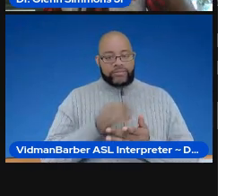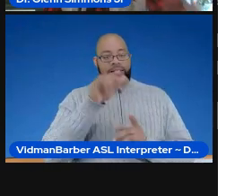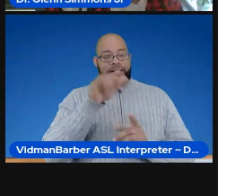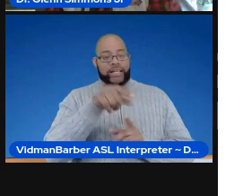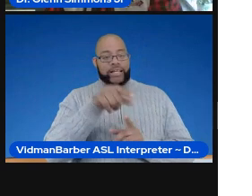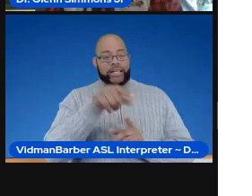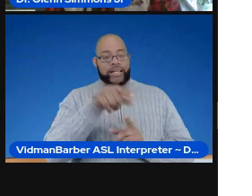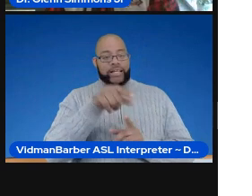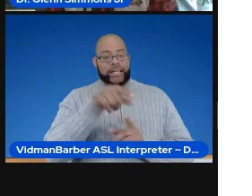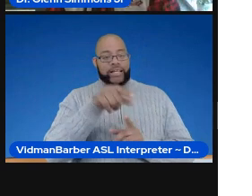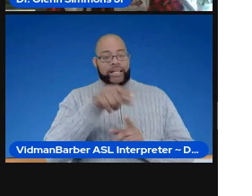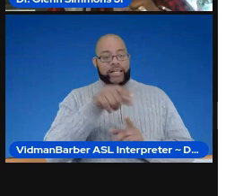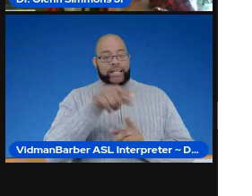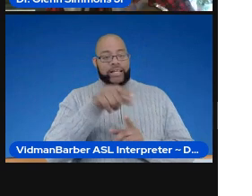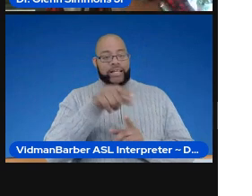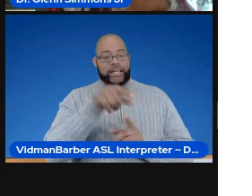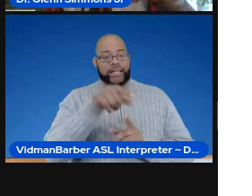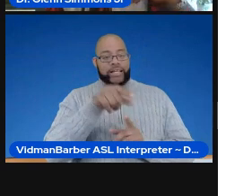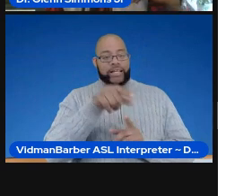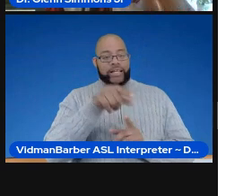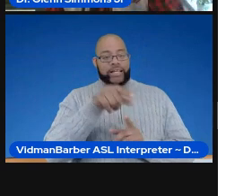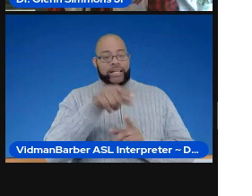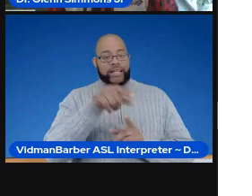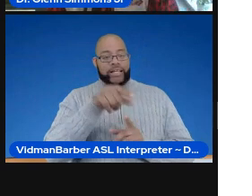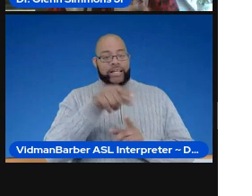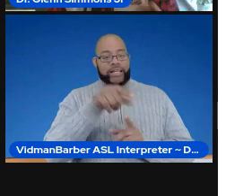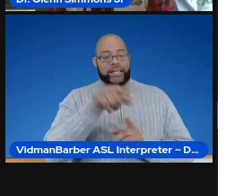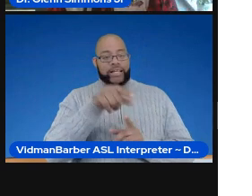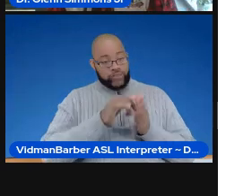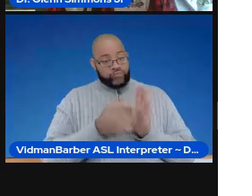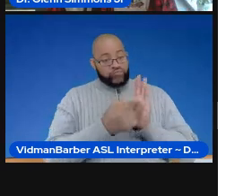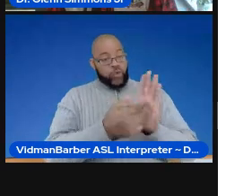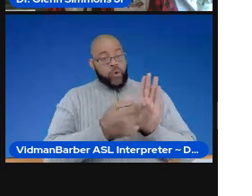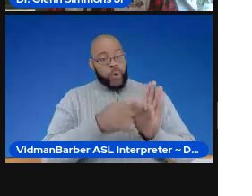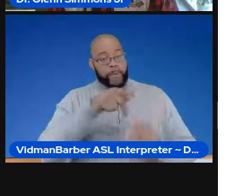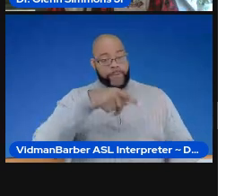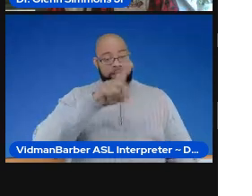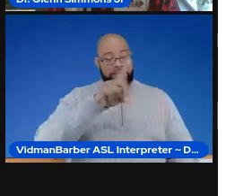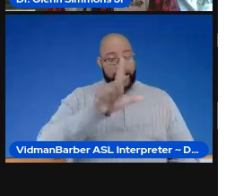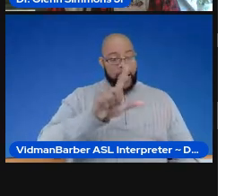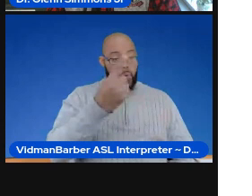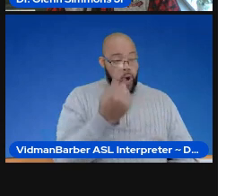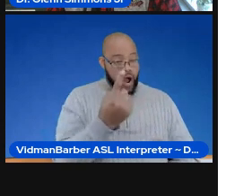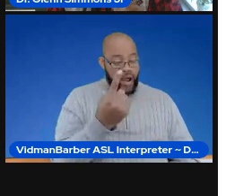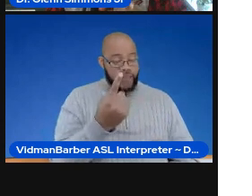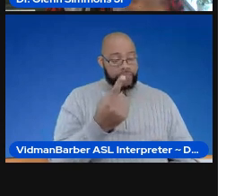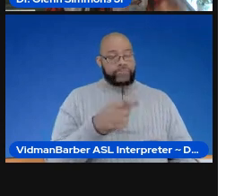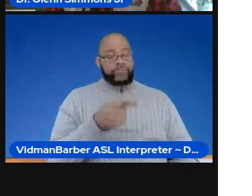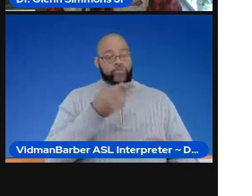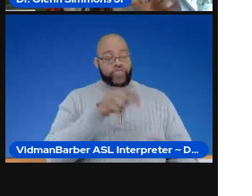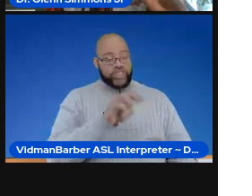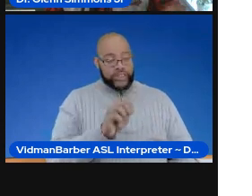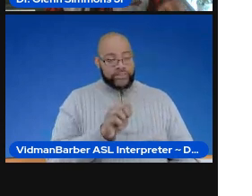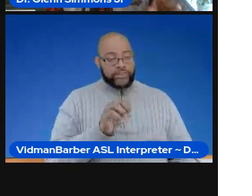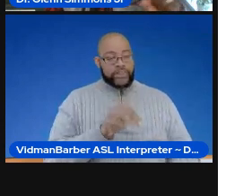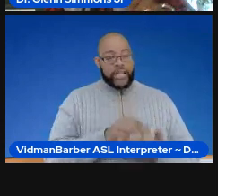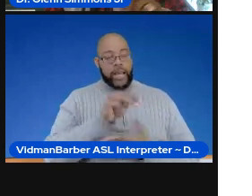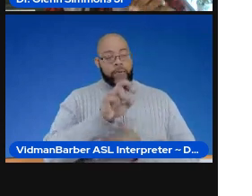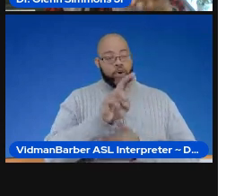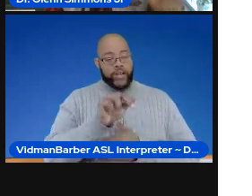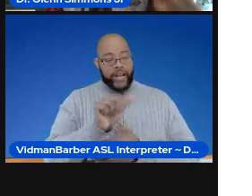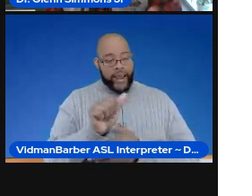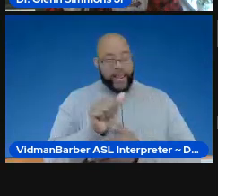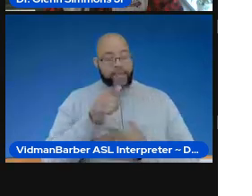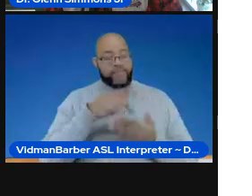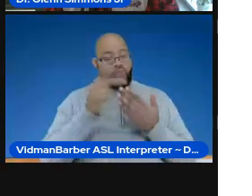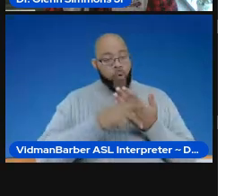actually a paracrine type of response because the expression of the PDL1 gene, the mRNA for